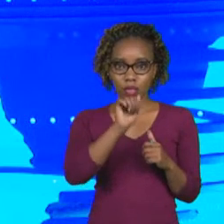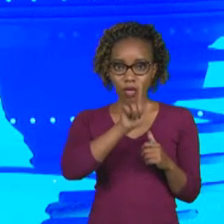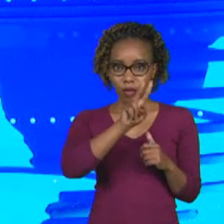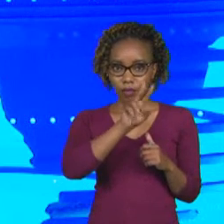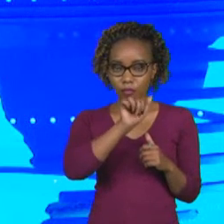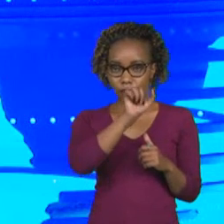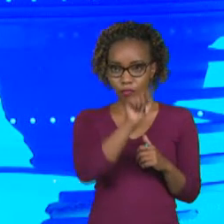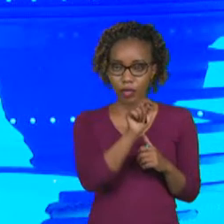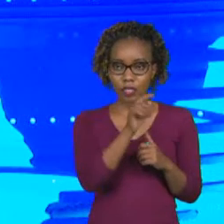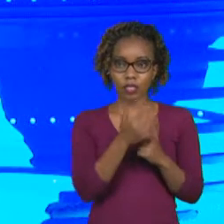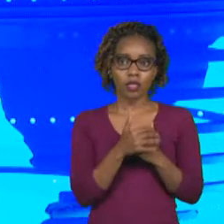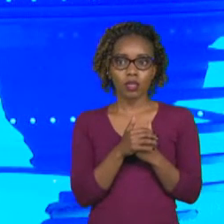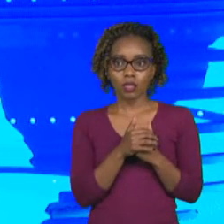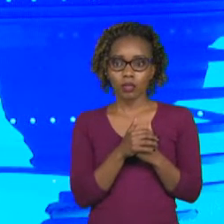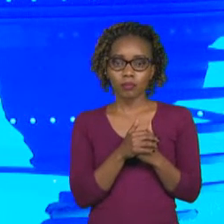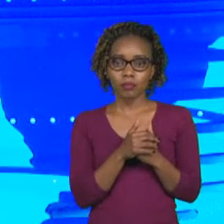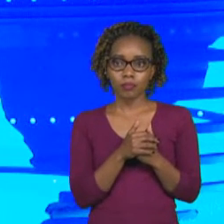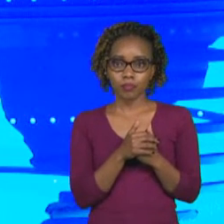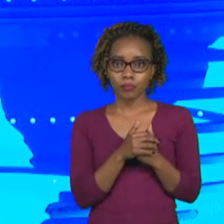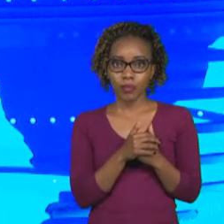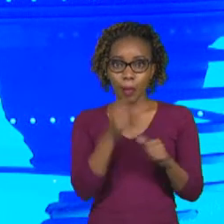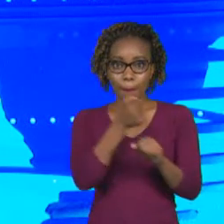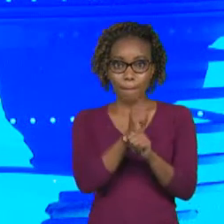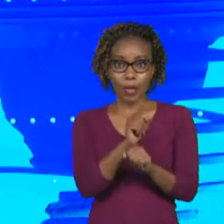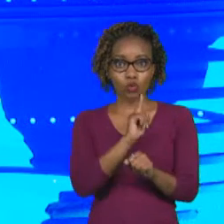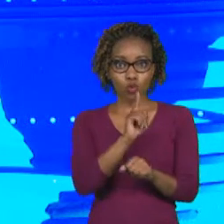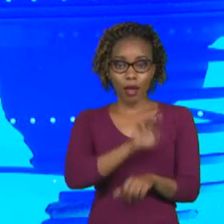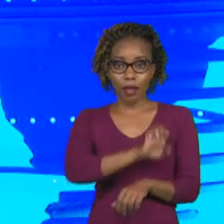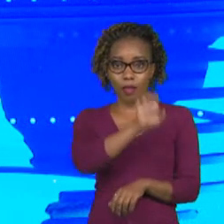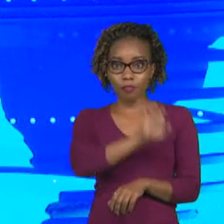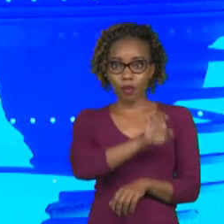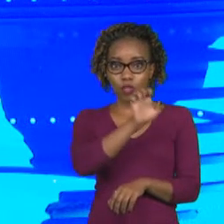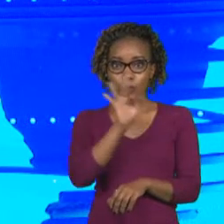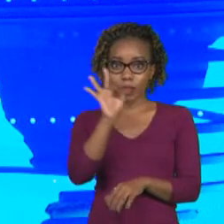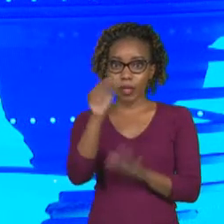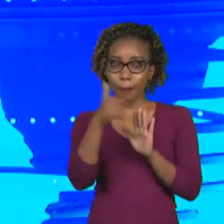solo from Abulaye Dokure ensured Everton moved 3 points clear to 6.